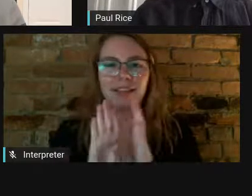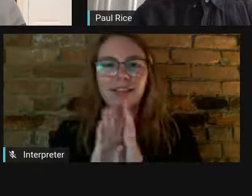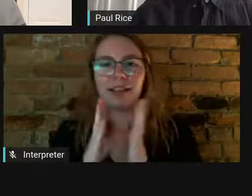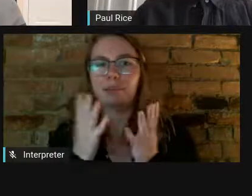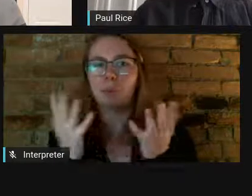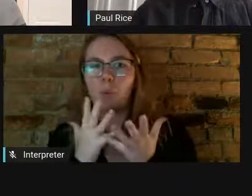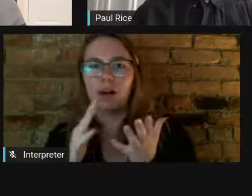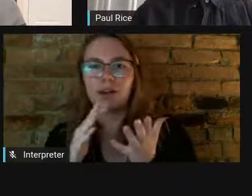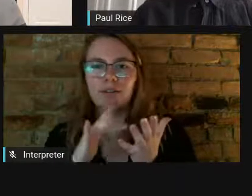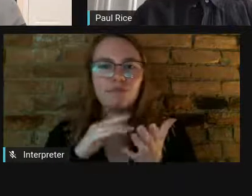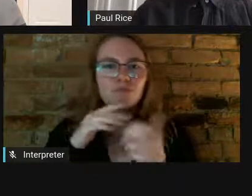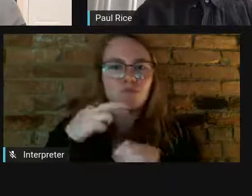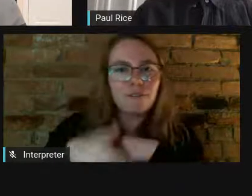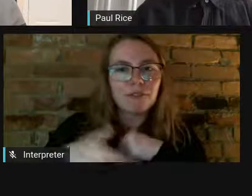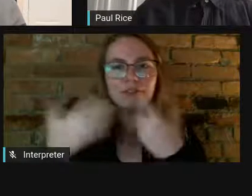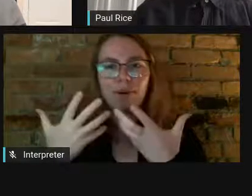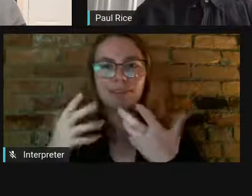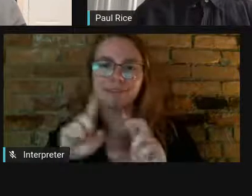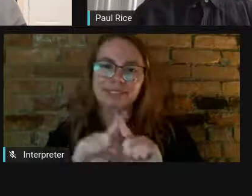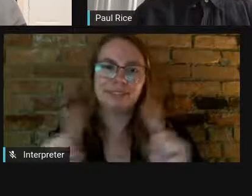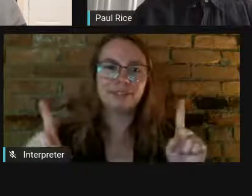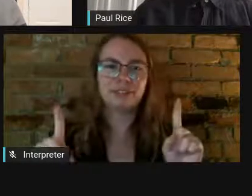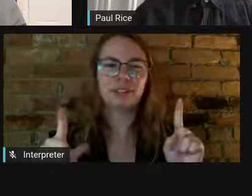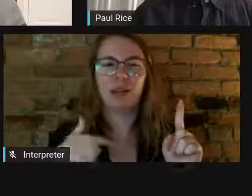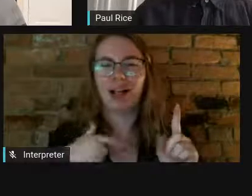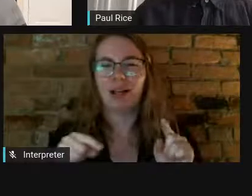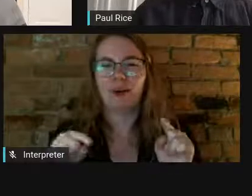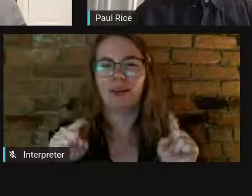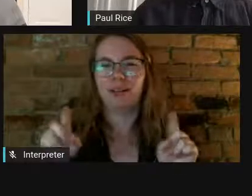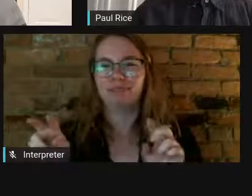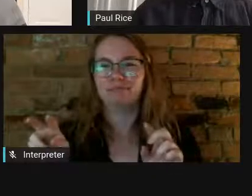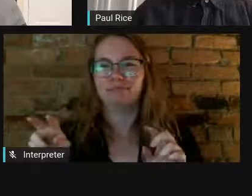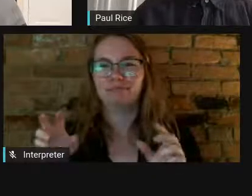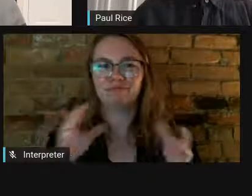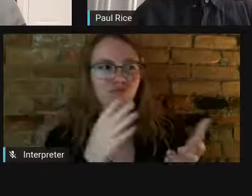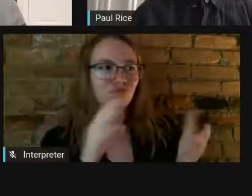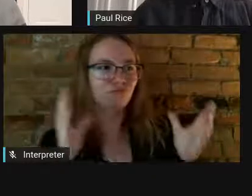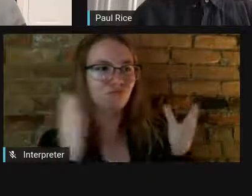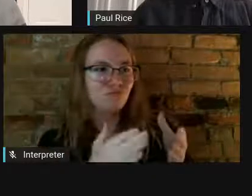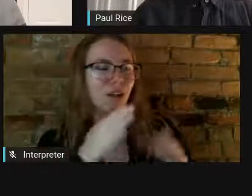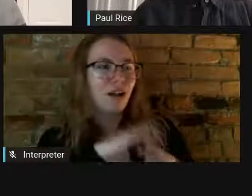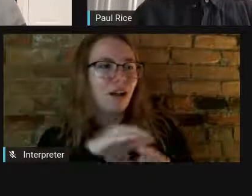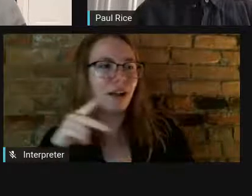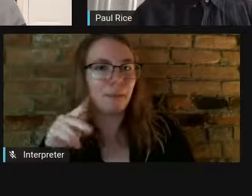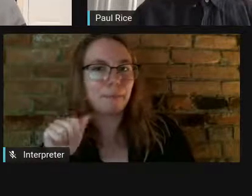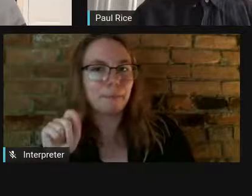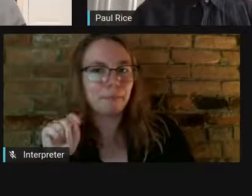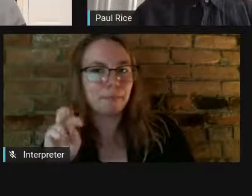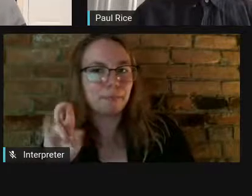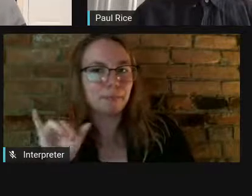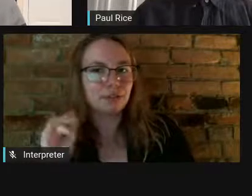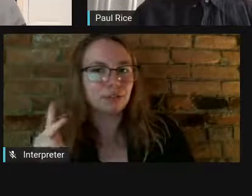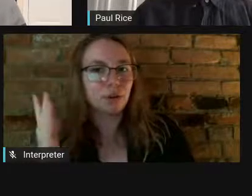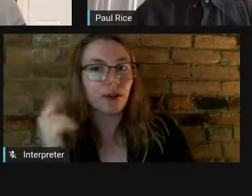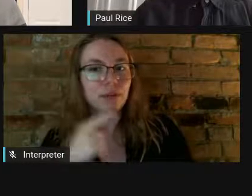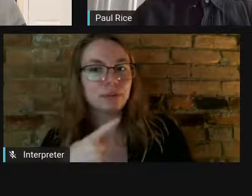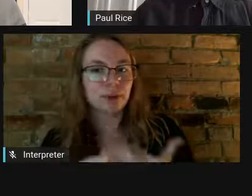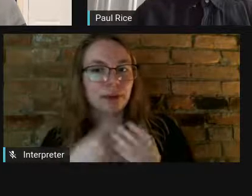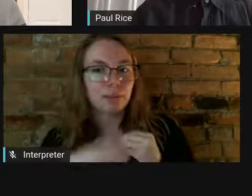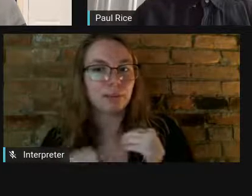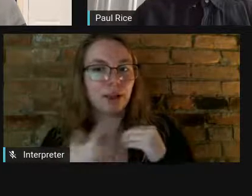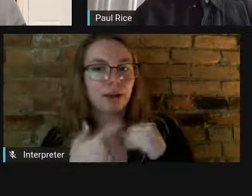So I'm going to go back to Patrick, because I feel like your timeline, we were talking about the structure that they use